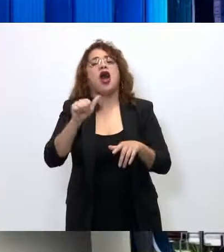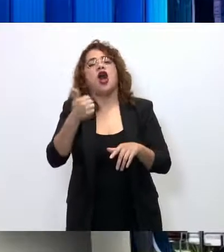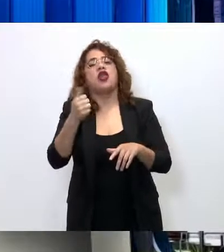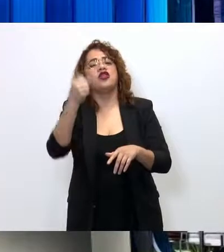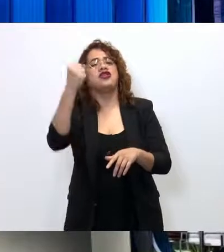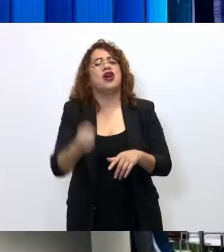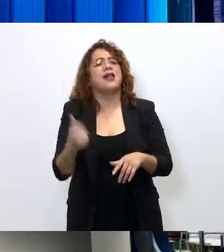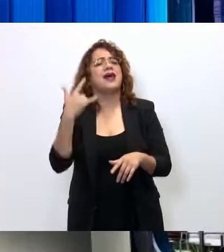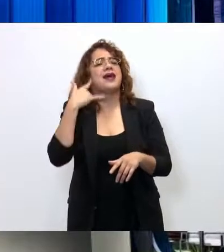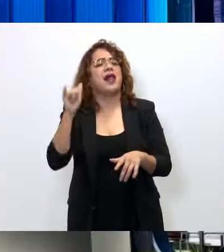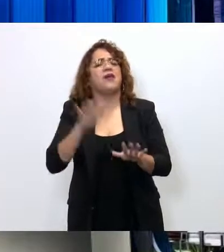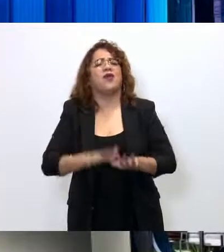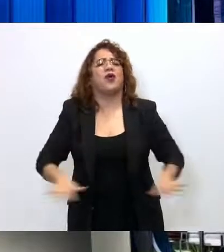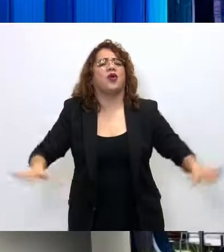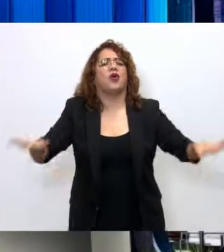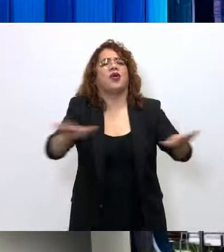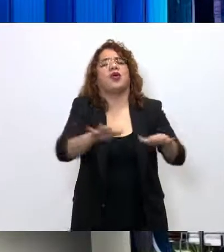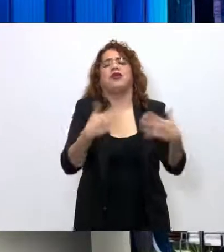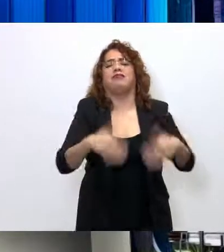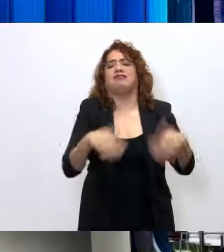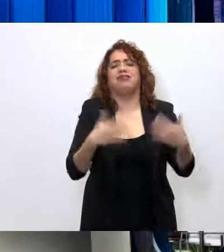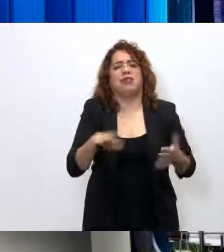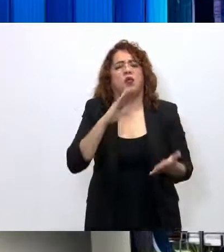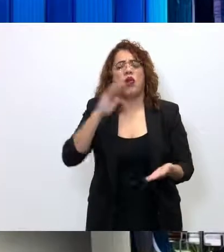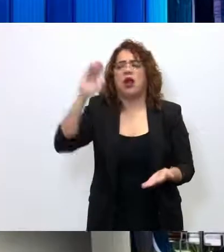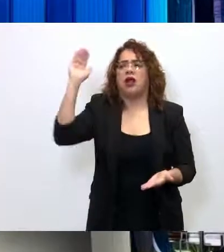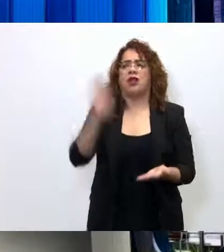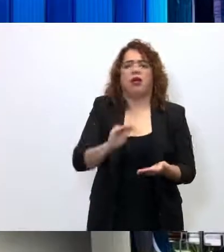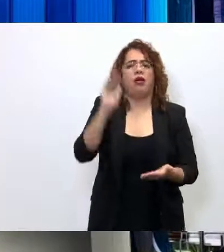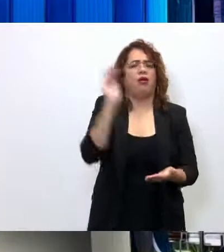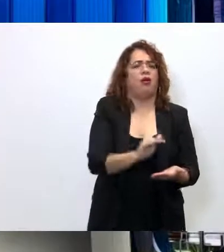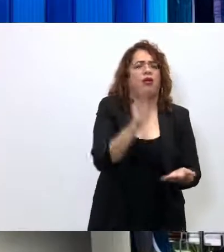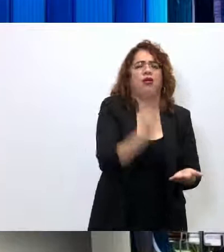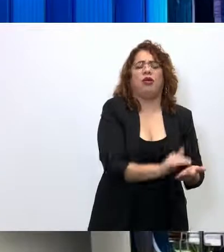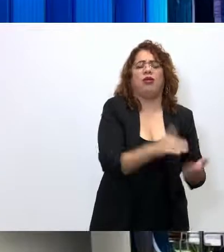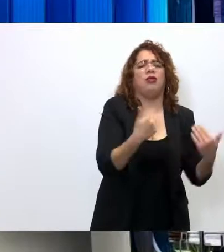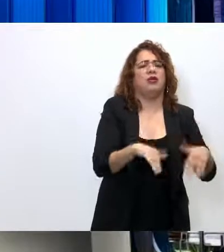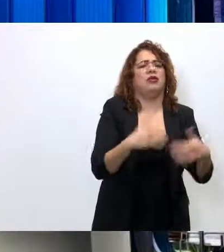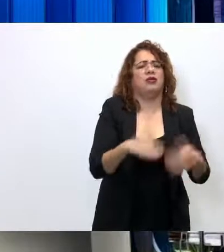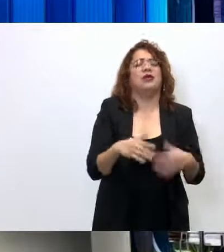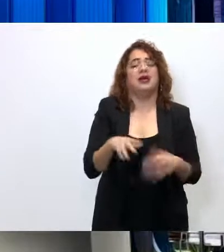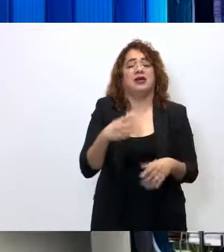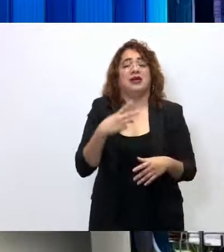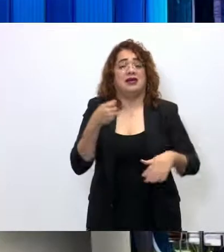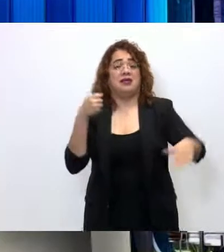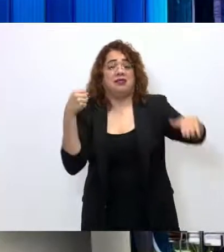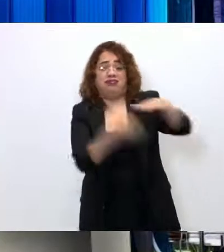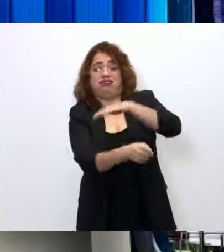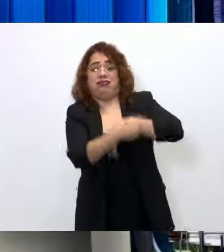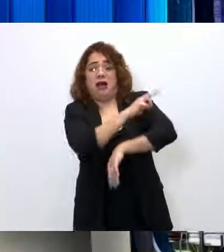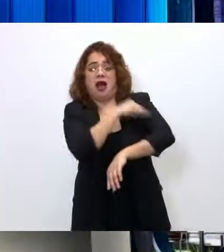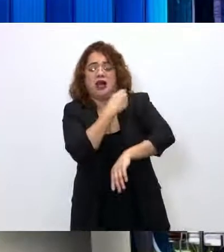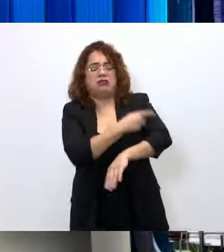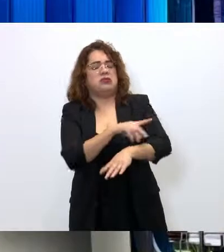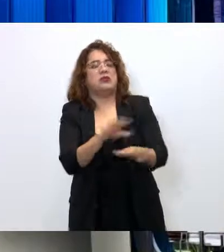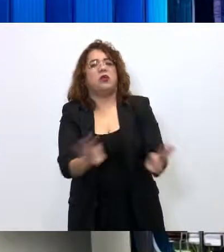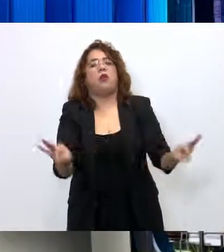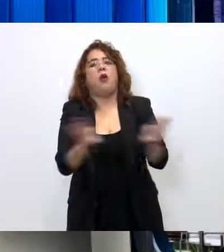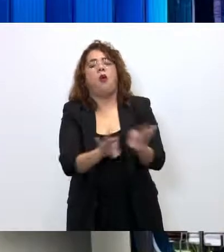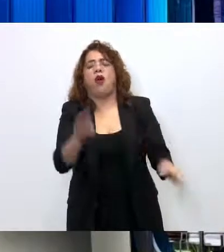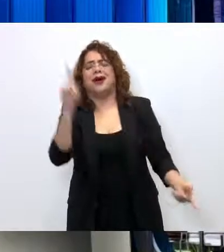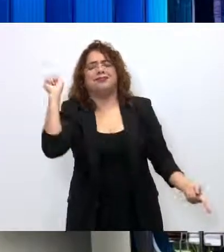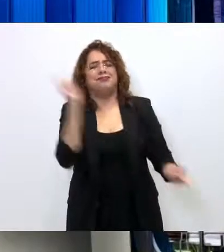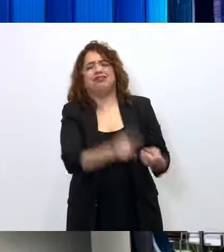than the statewide average overall. We're seeing significantly fewer hospitalizations due to COVID-19, and this is just an